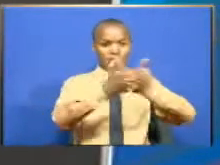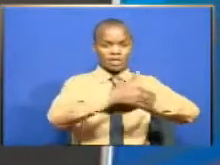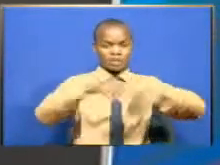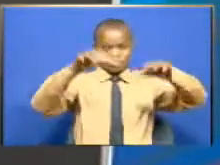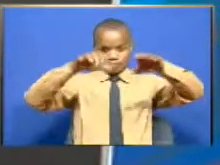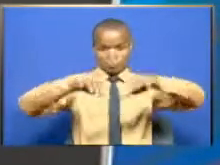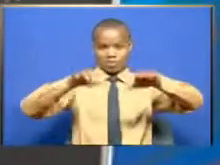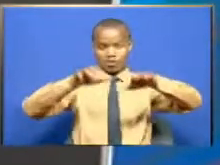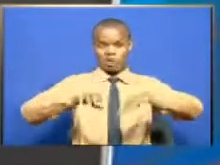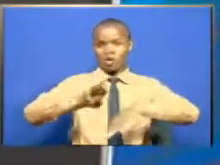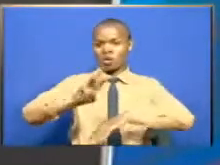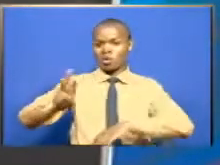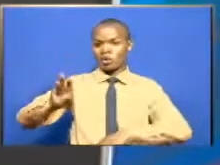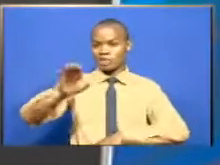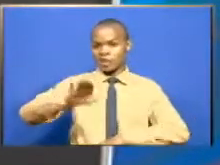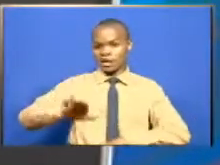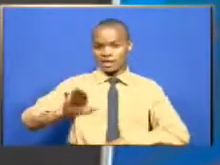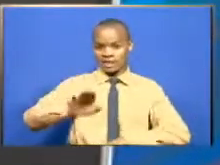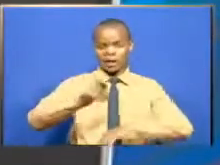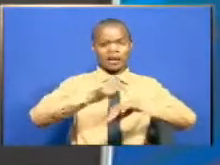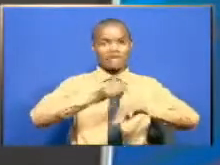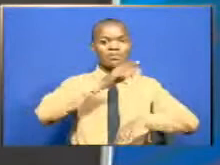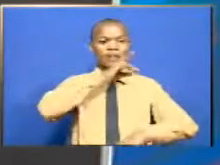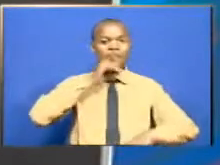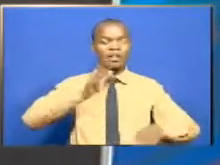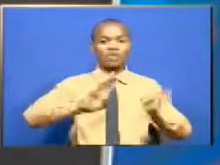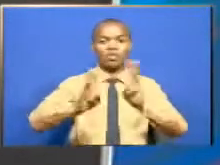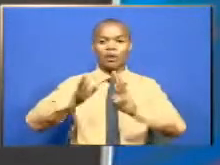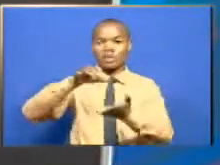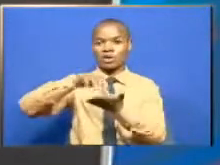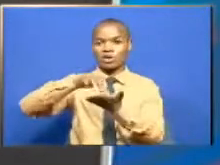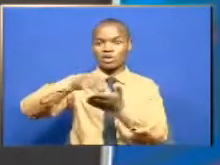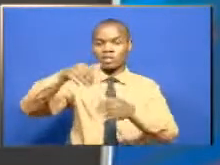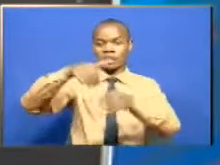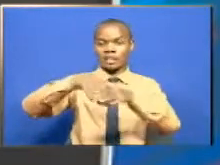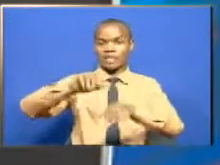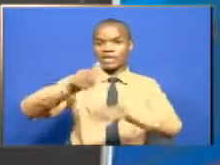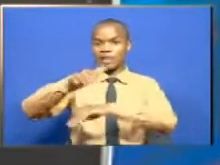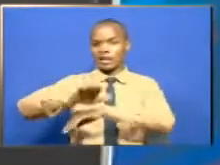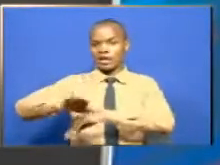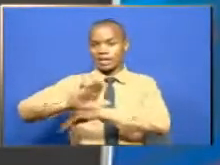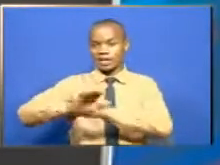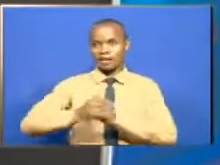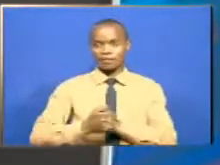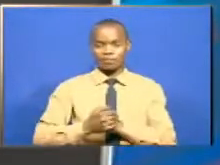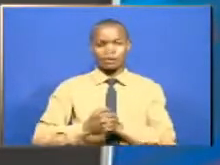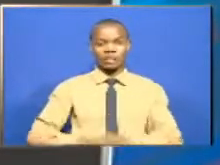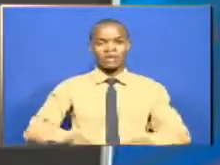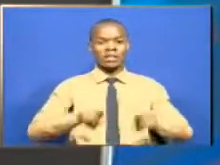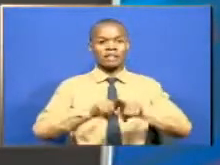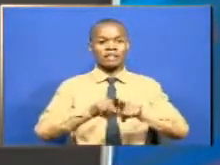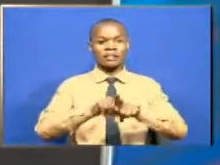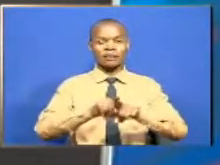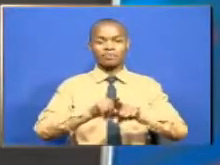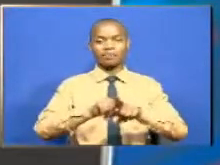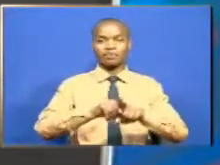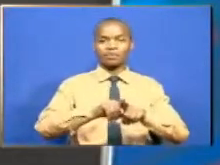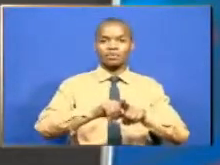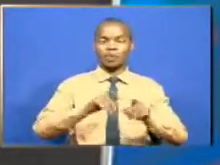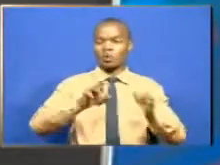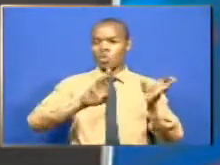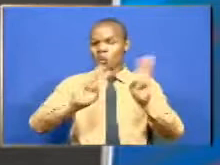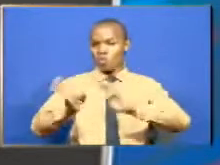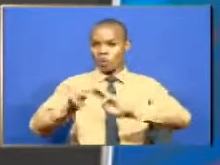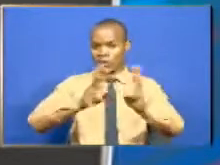the western parts of the country with dry weather conditions dominating the rest of the country and strong easterly winds of up to 25 knots